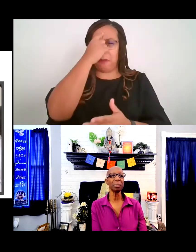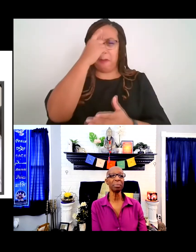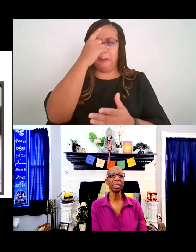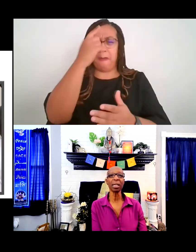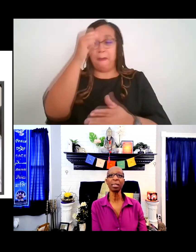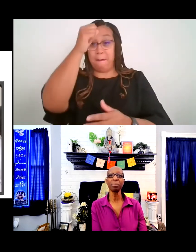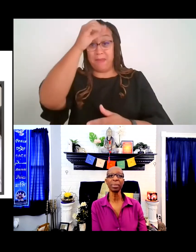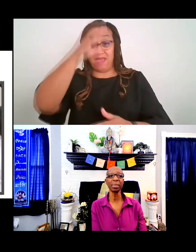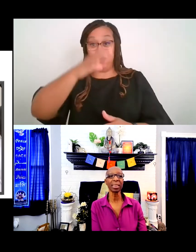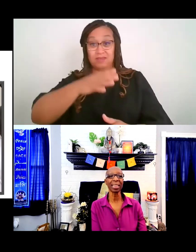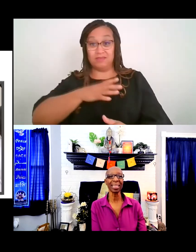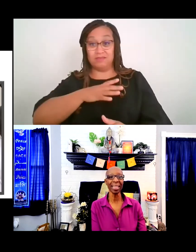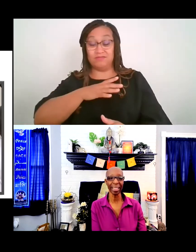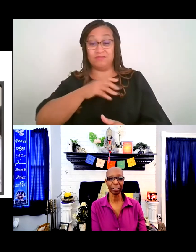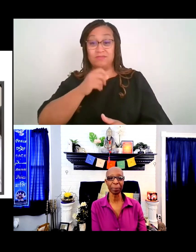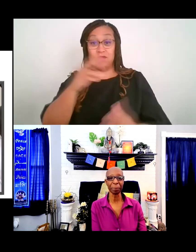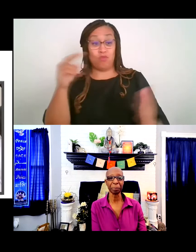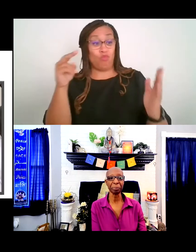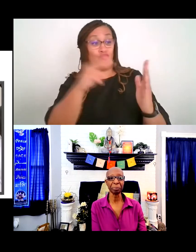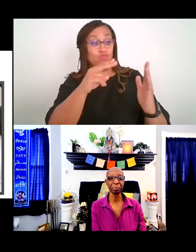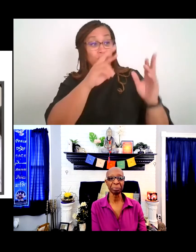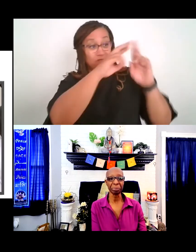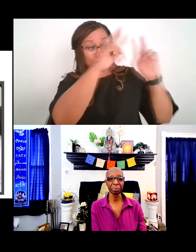reason becomes clear.